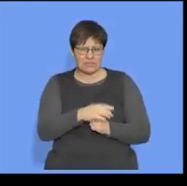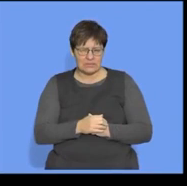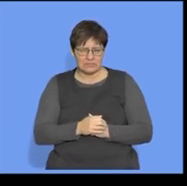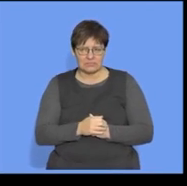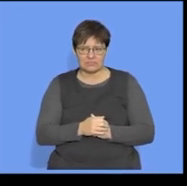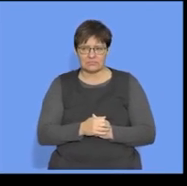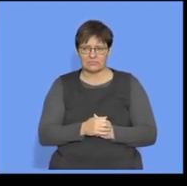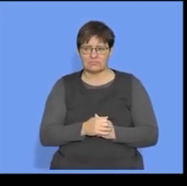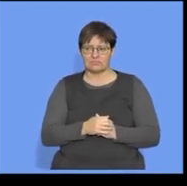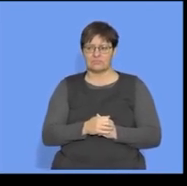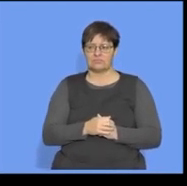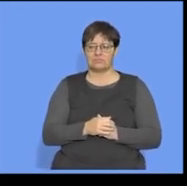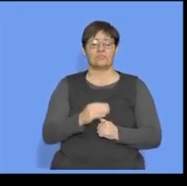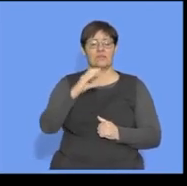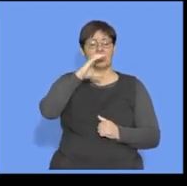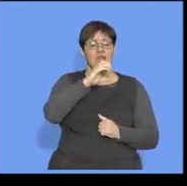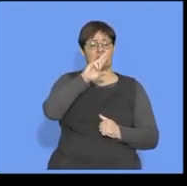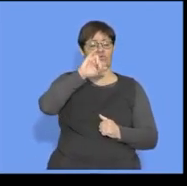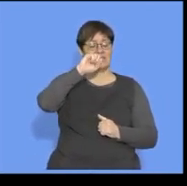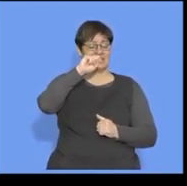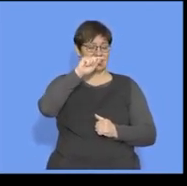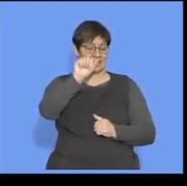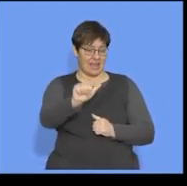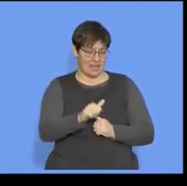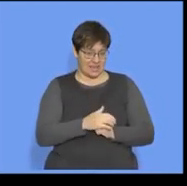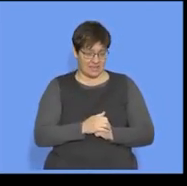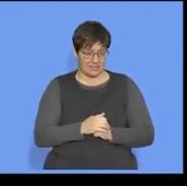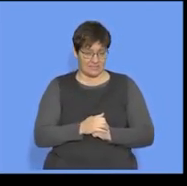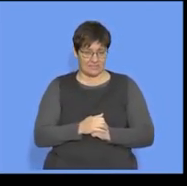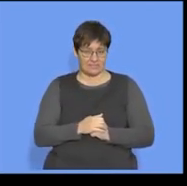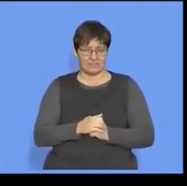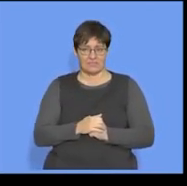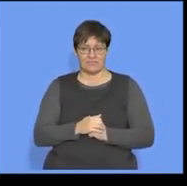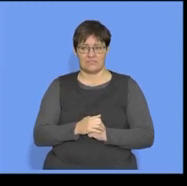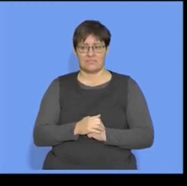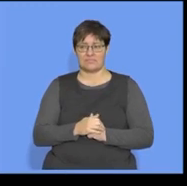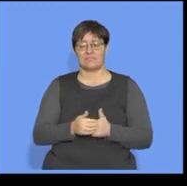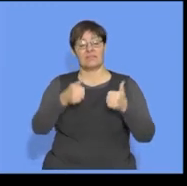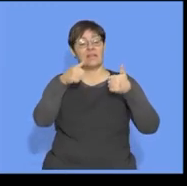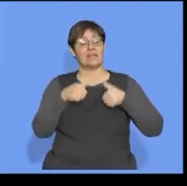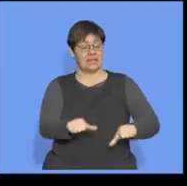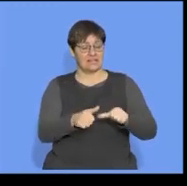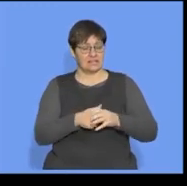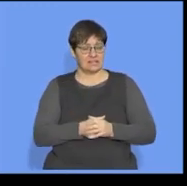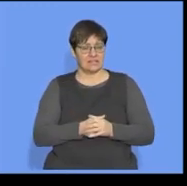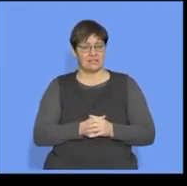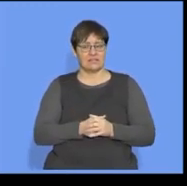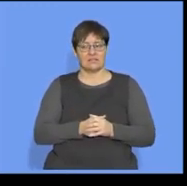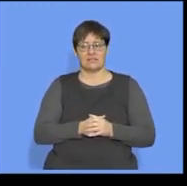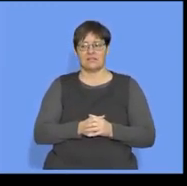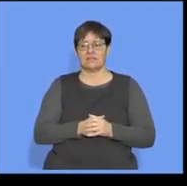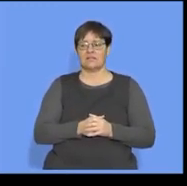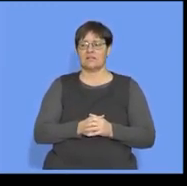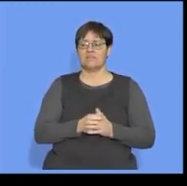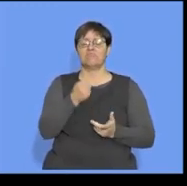structure that we did talk to. Then the answer there will be the crystal. And then the next question it